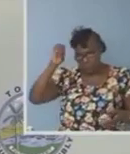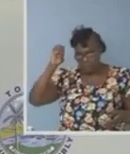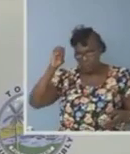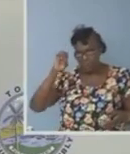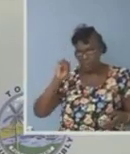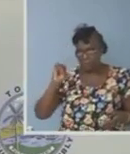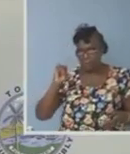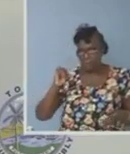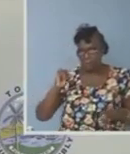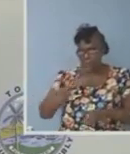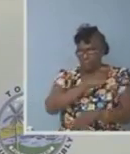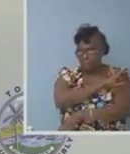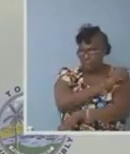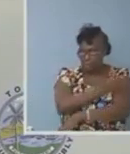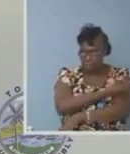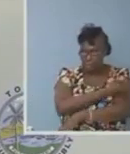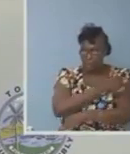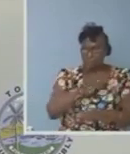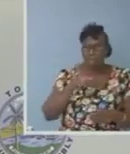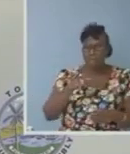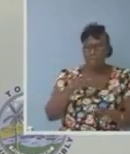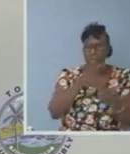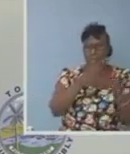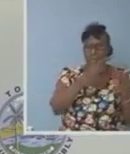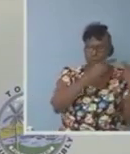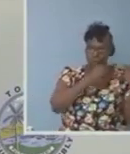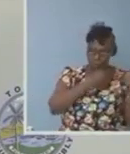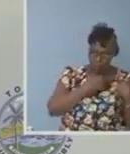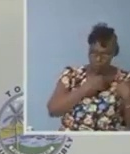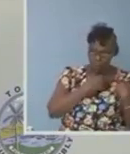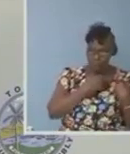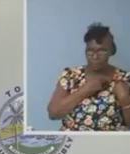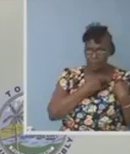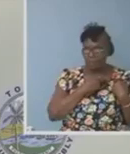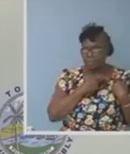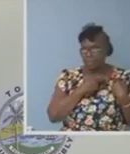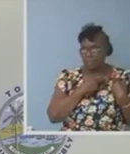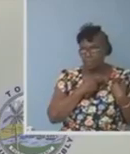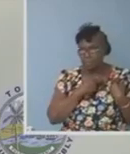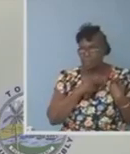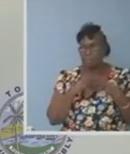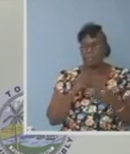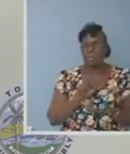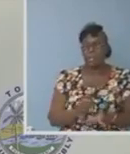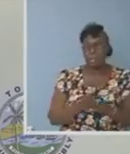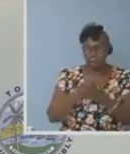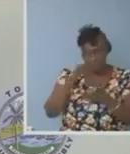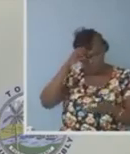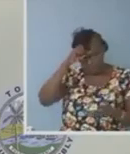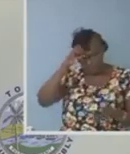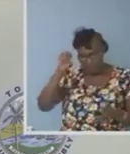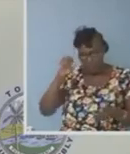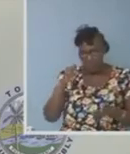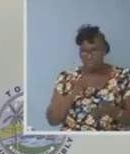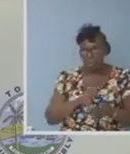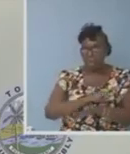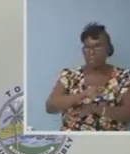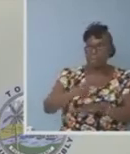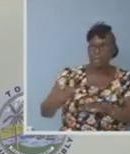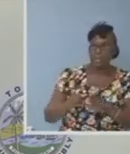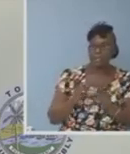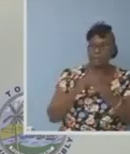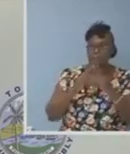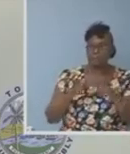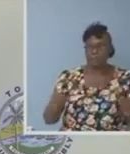Energy takes its responsibility to effectively administer the education system on the island very